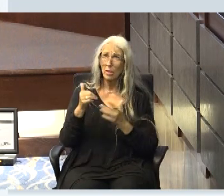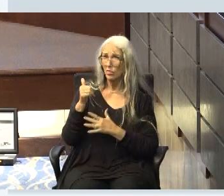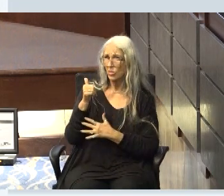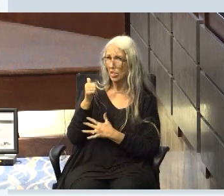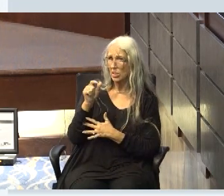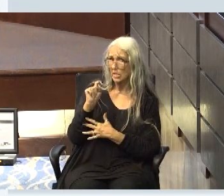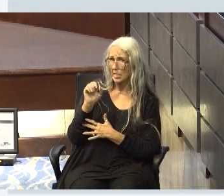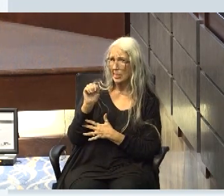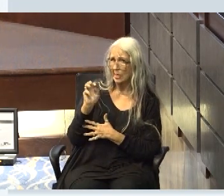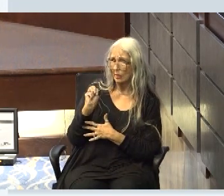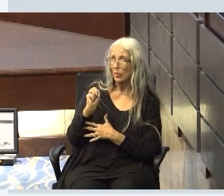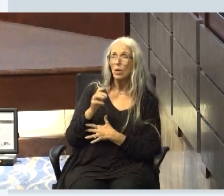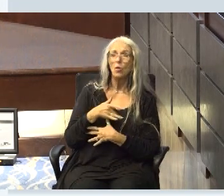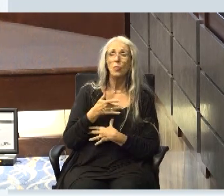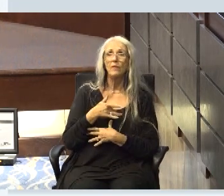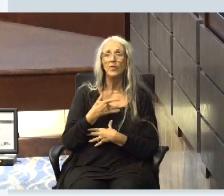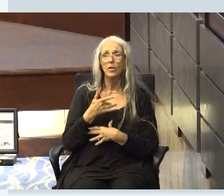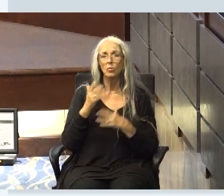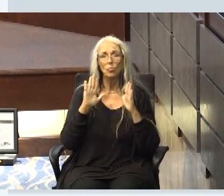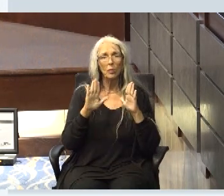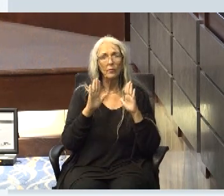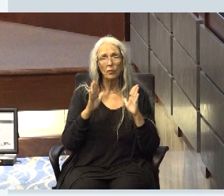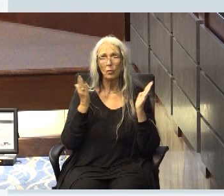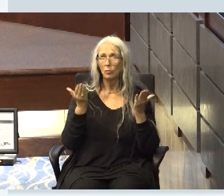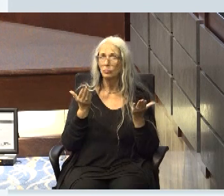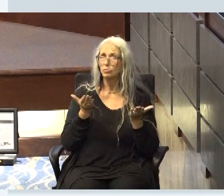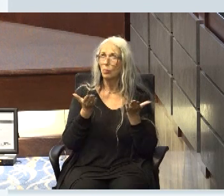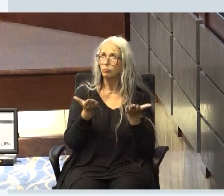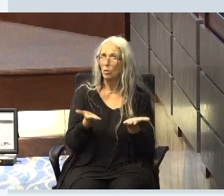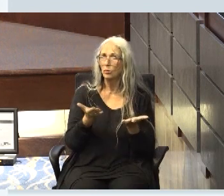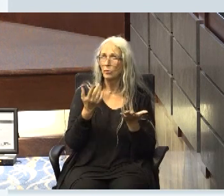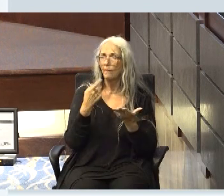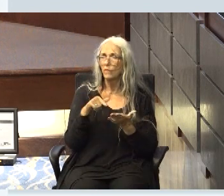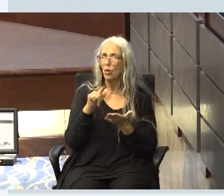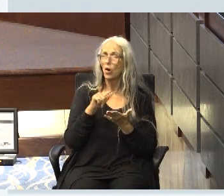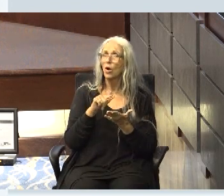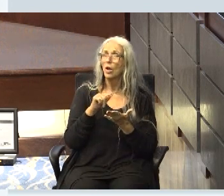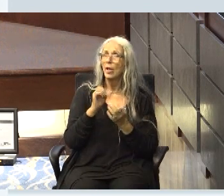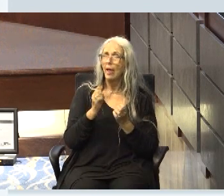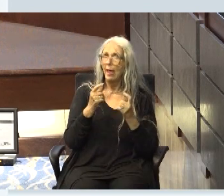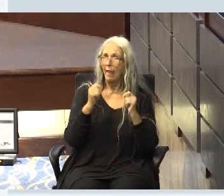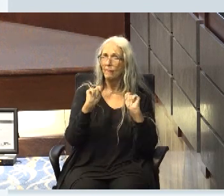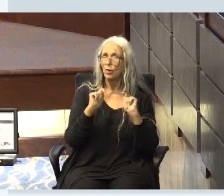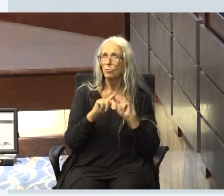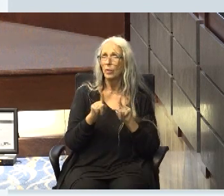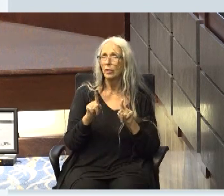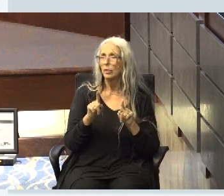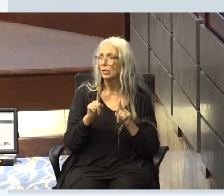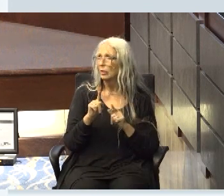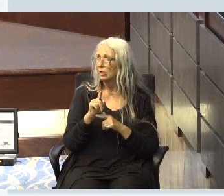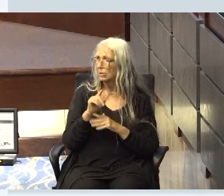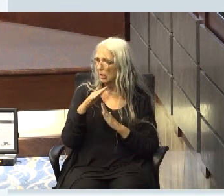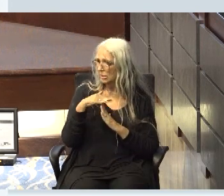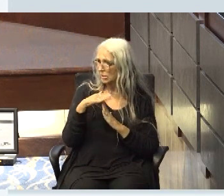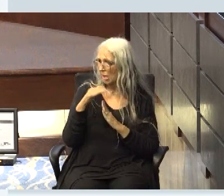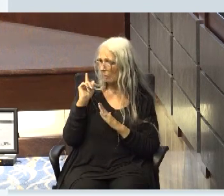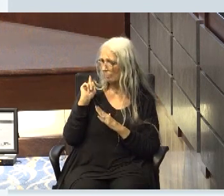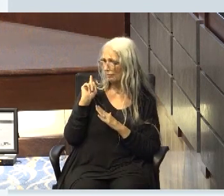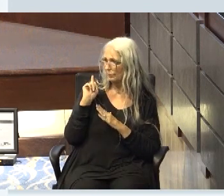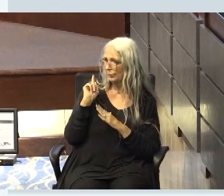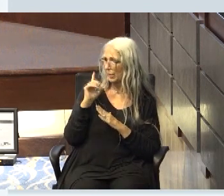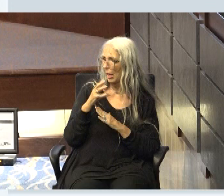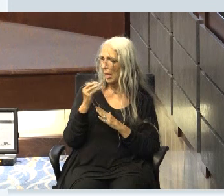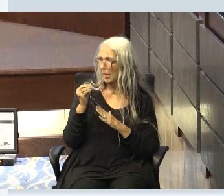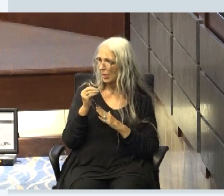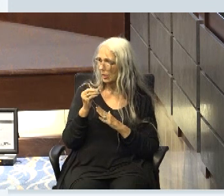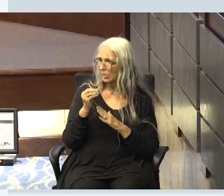team? We fielded some really great proposals for this effort as well, but Hunden Partners rose to the top because of